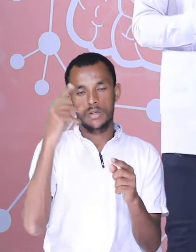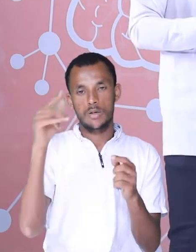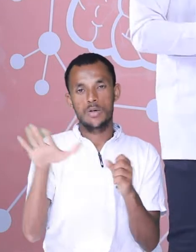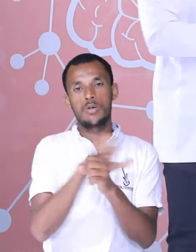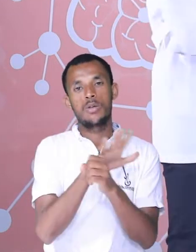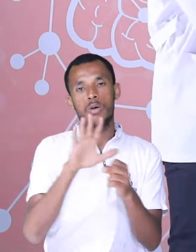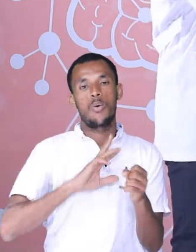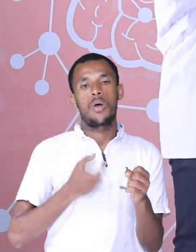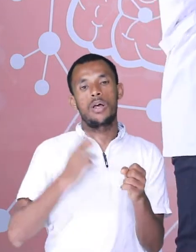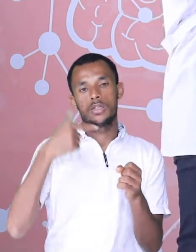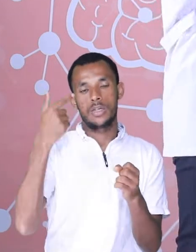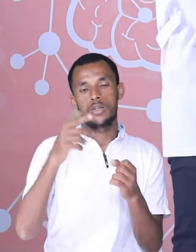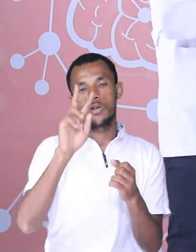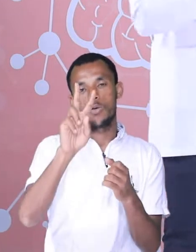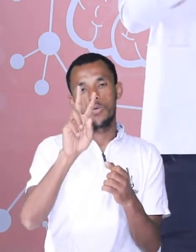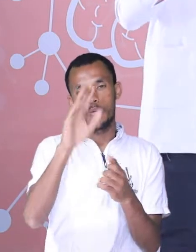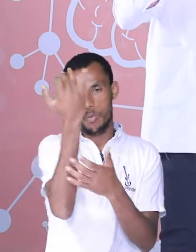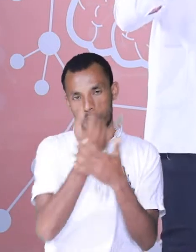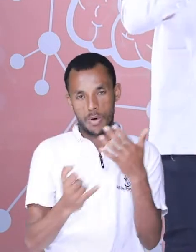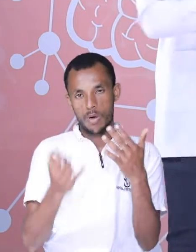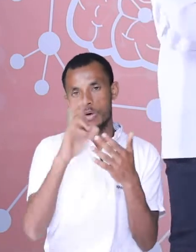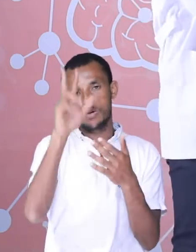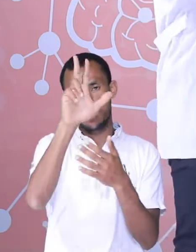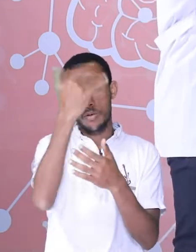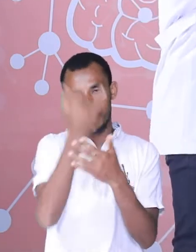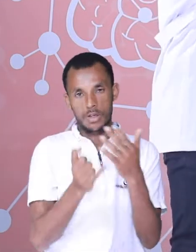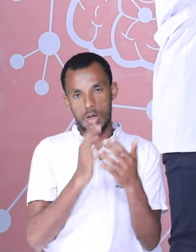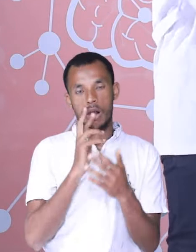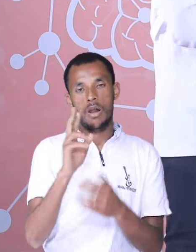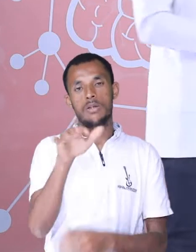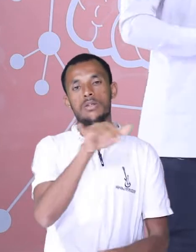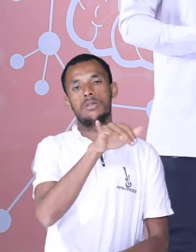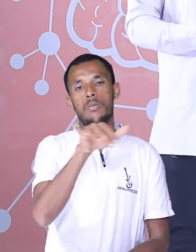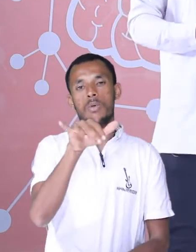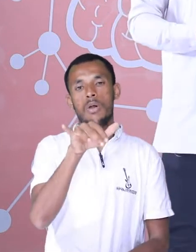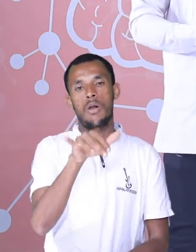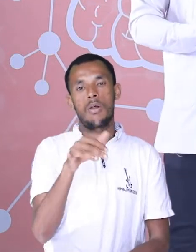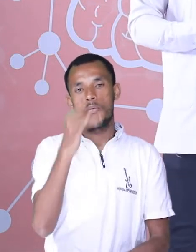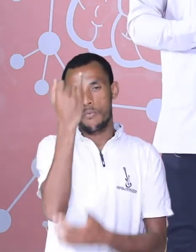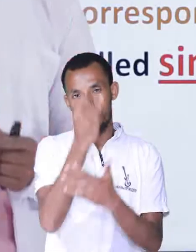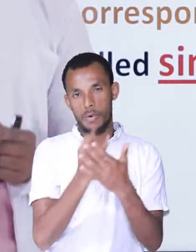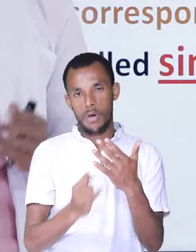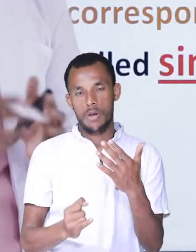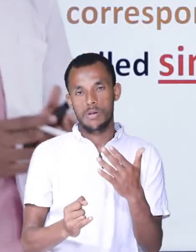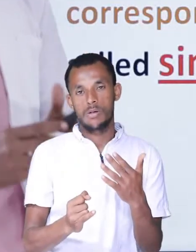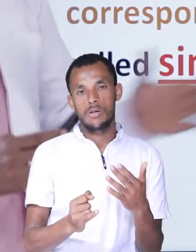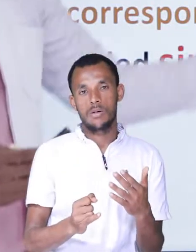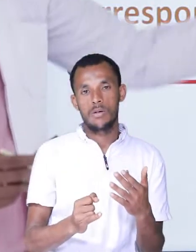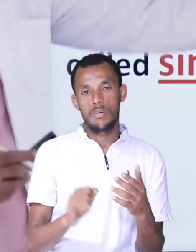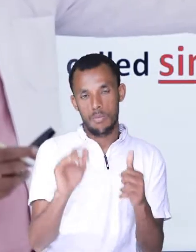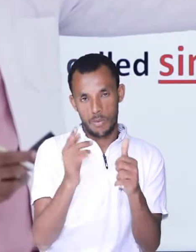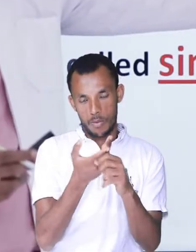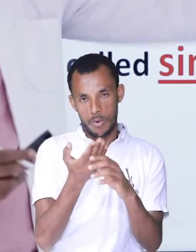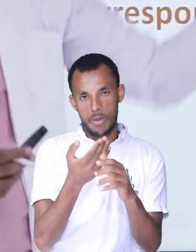we can say the 2 figures or the 3 figures are similar figures. As I told you before,